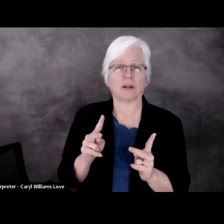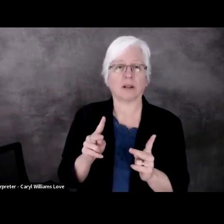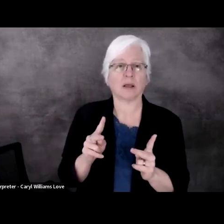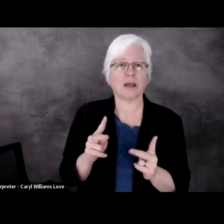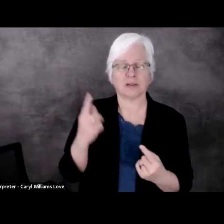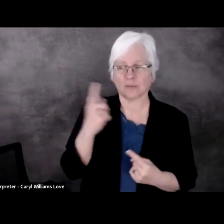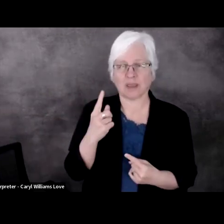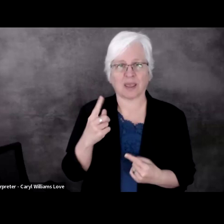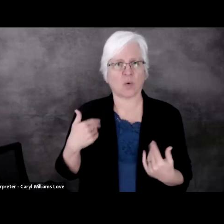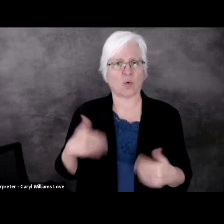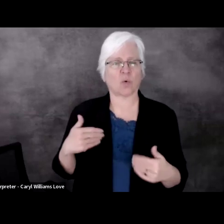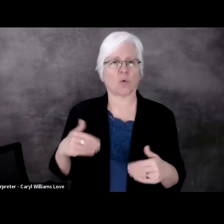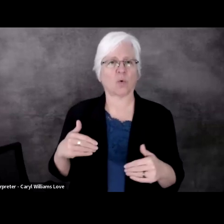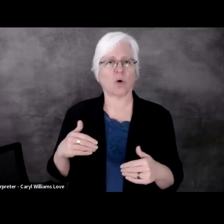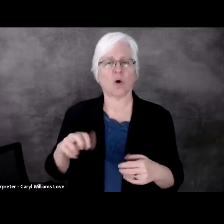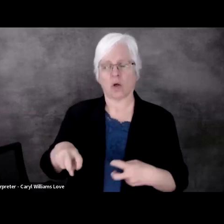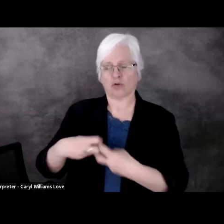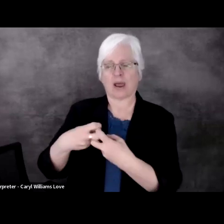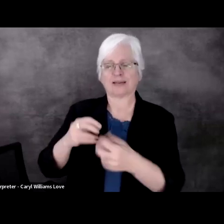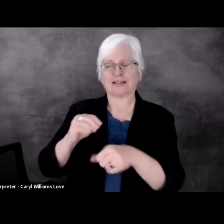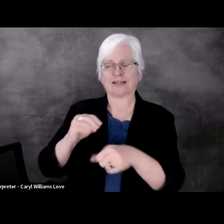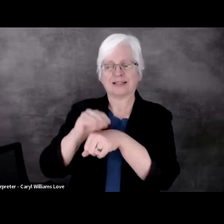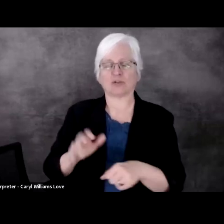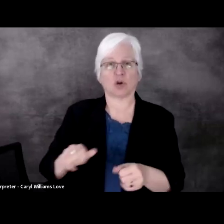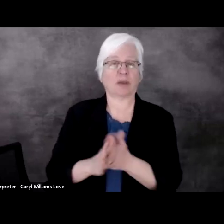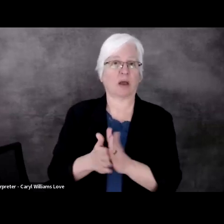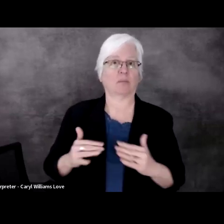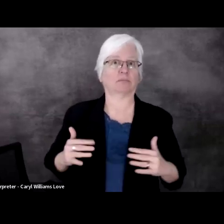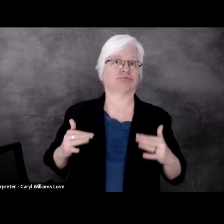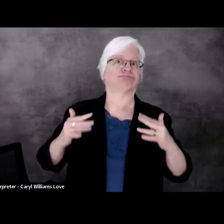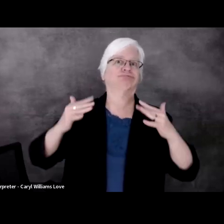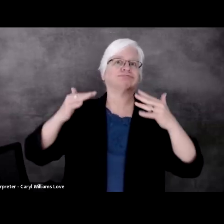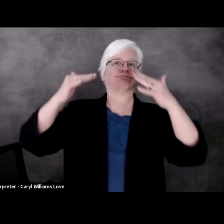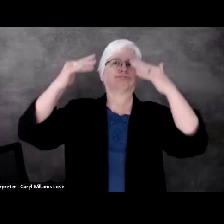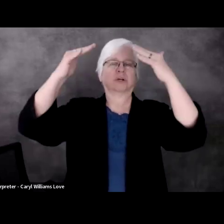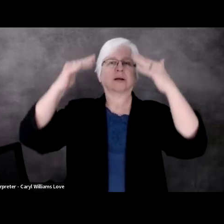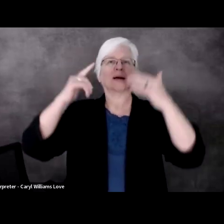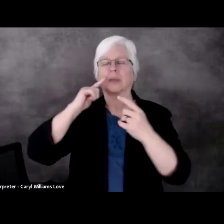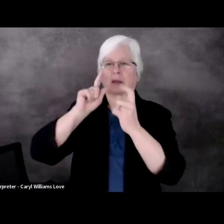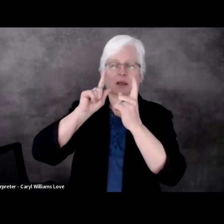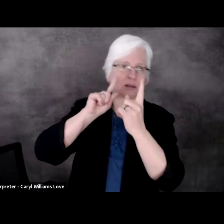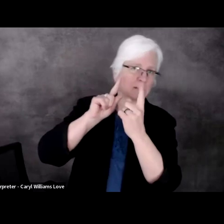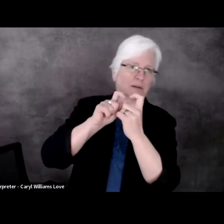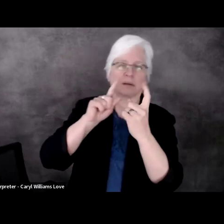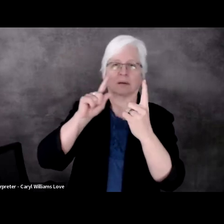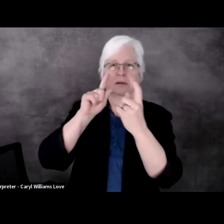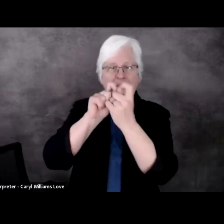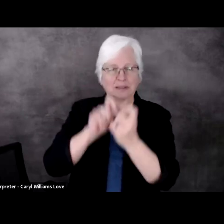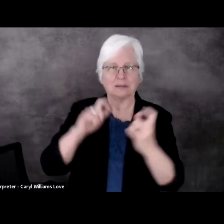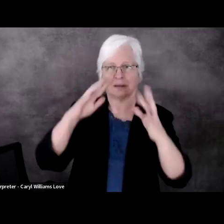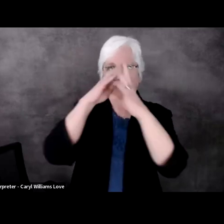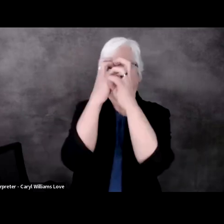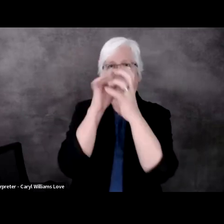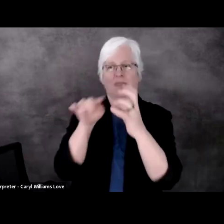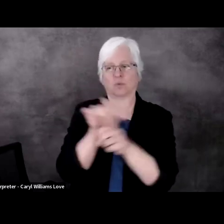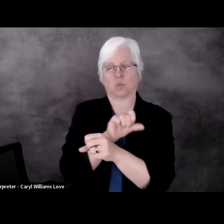potentially overburdened our crisis counselors could become just because of how nuanced and complicated this work is, and wanting to make sure that they